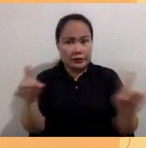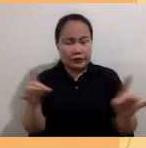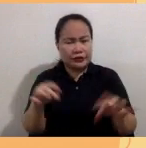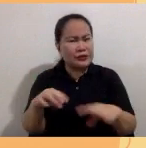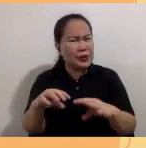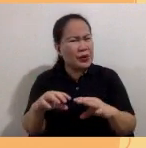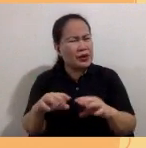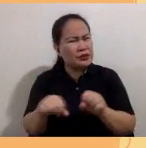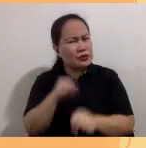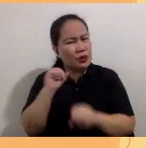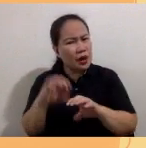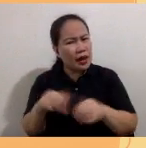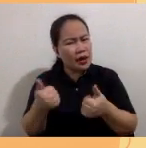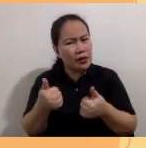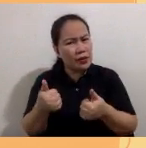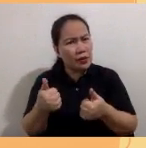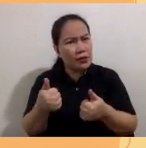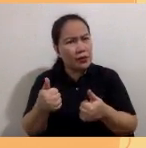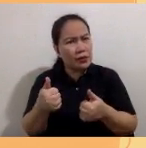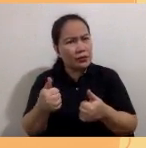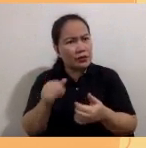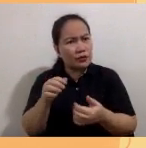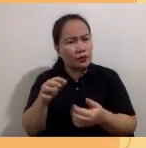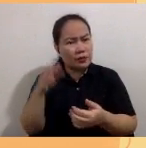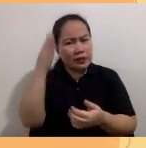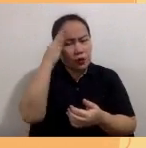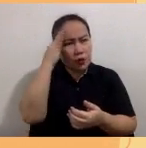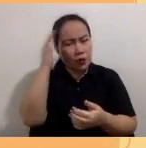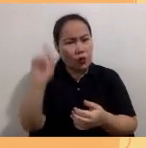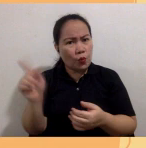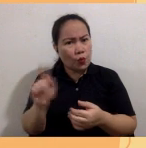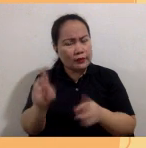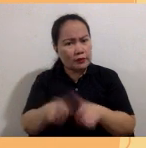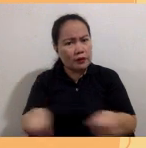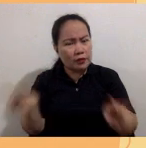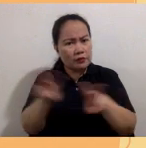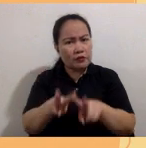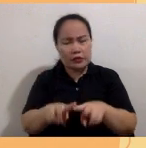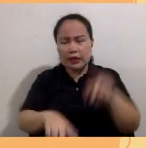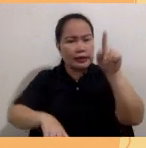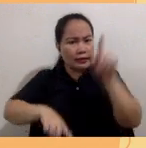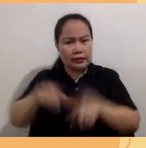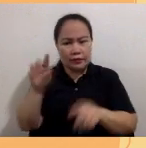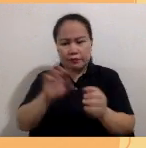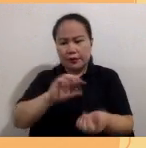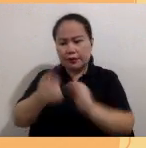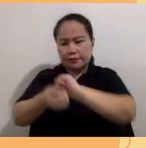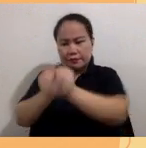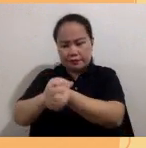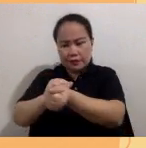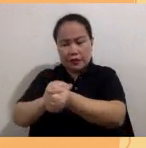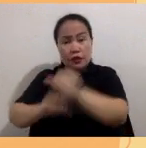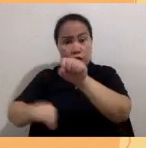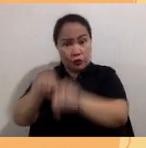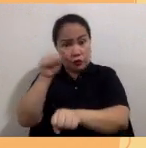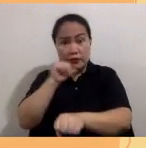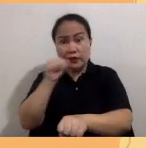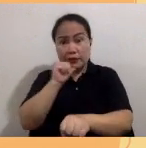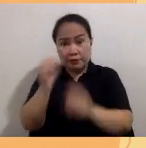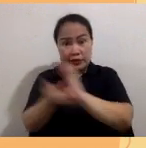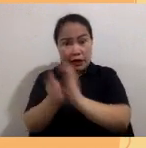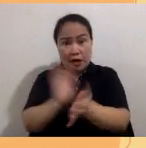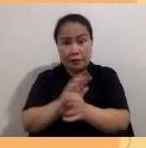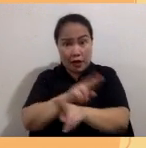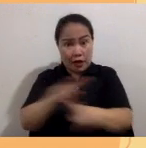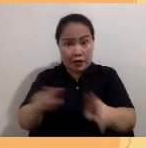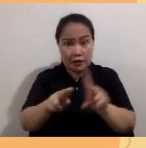natin malalaman yung mga values na hindi pwedeng i-substitute sa denominator para hindi maging undefined ang